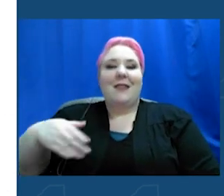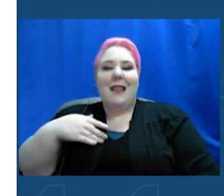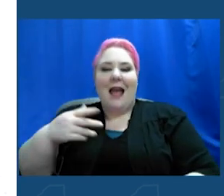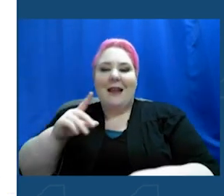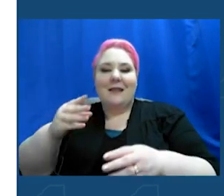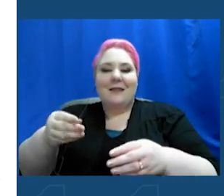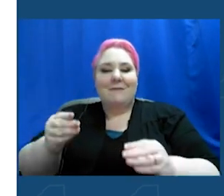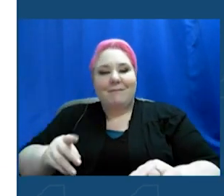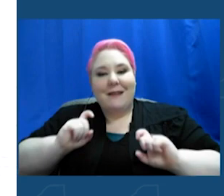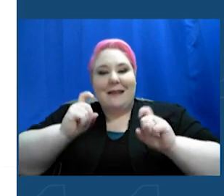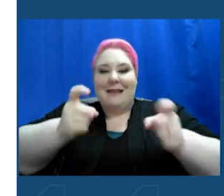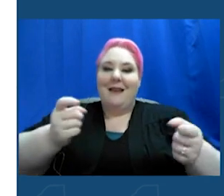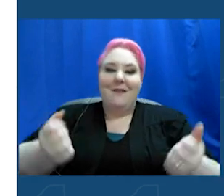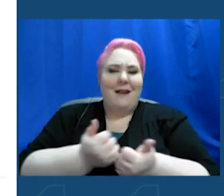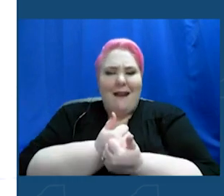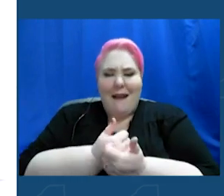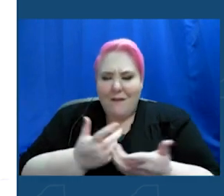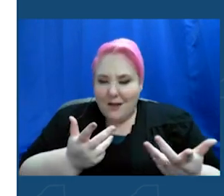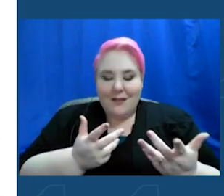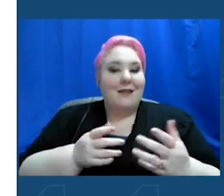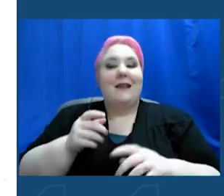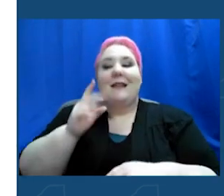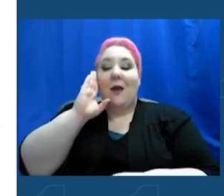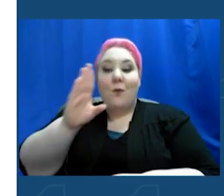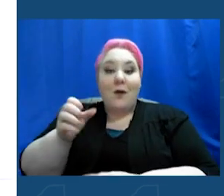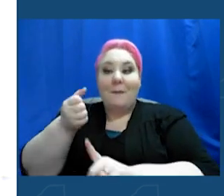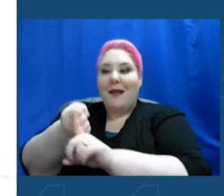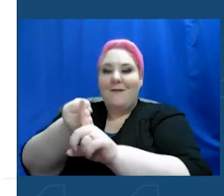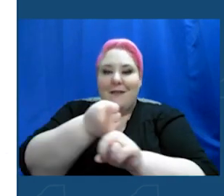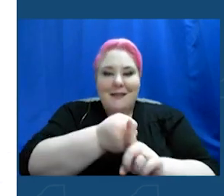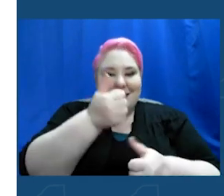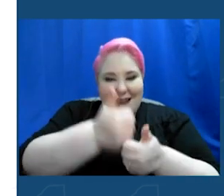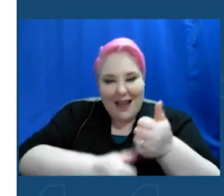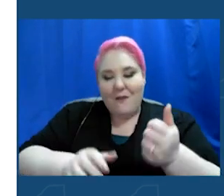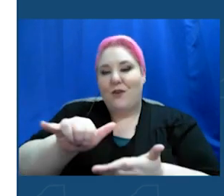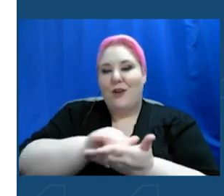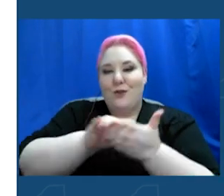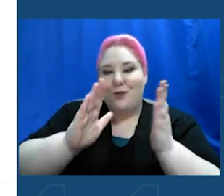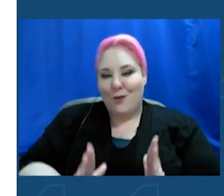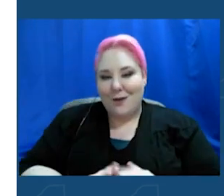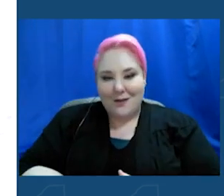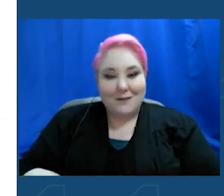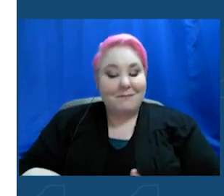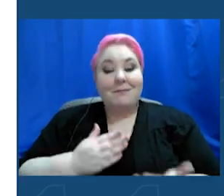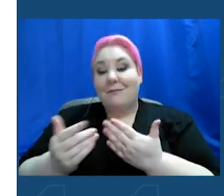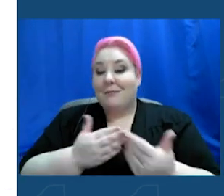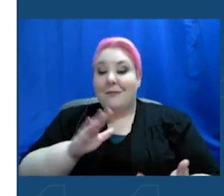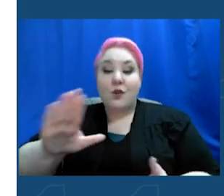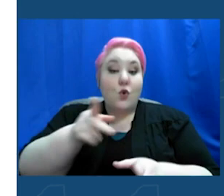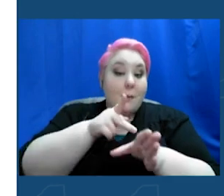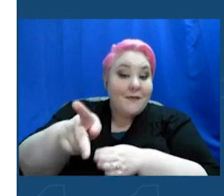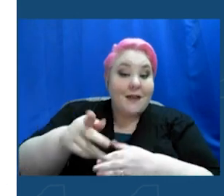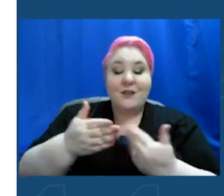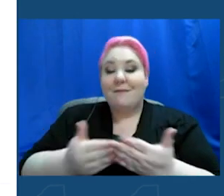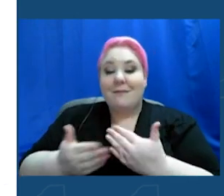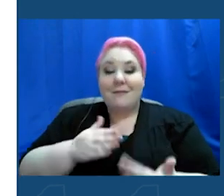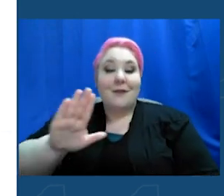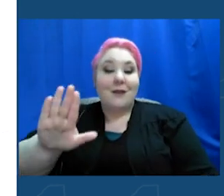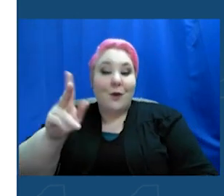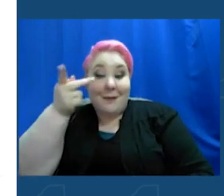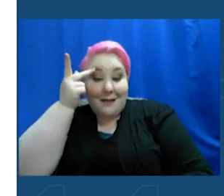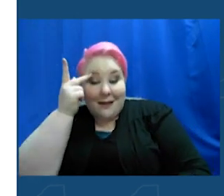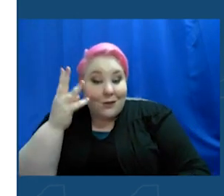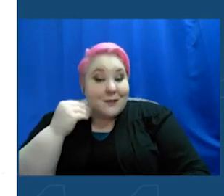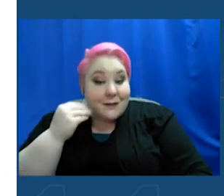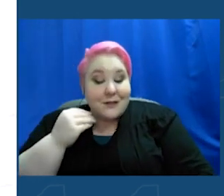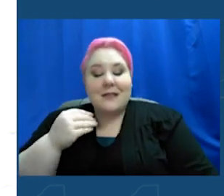every single New Yorker, regardless of political stripe or your particular professional interest. We are experiencing